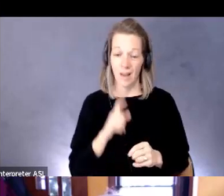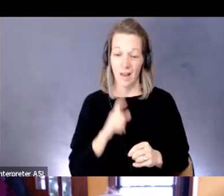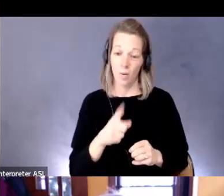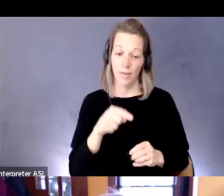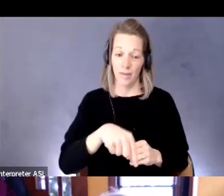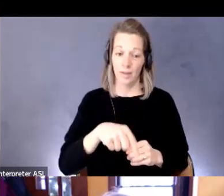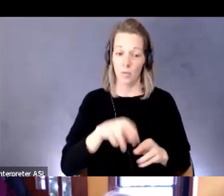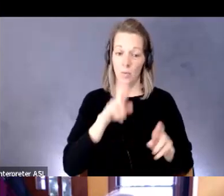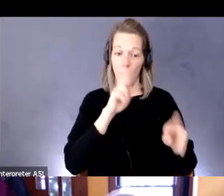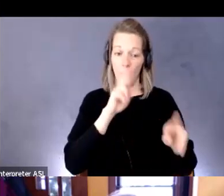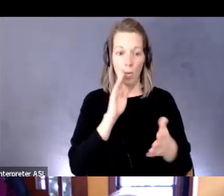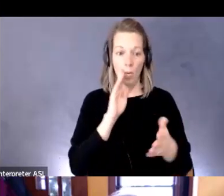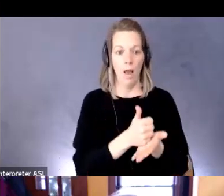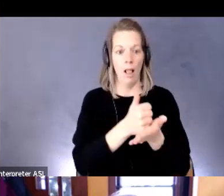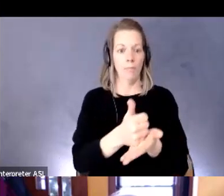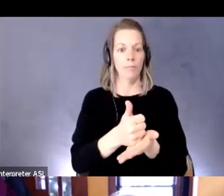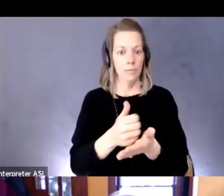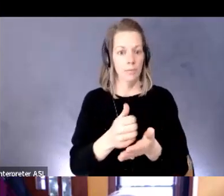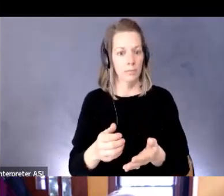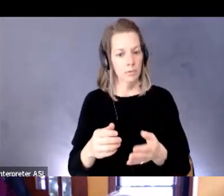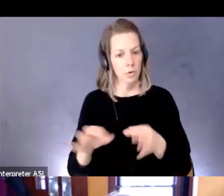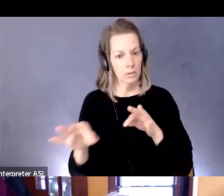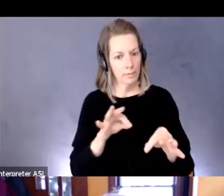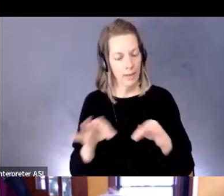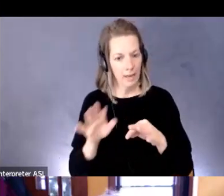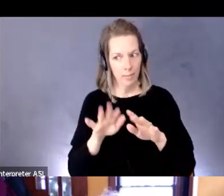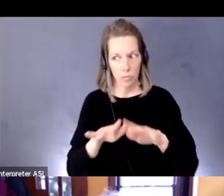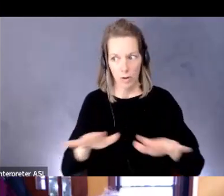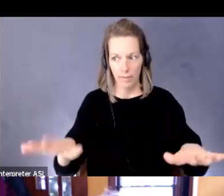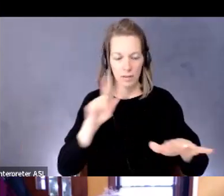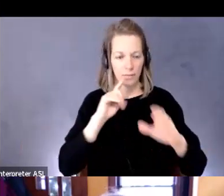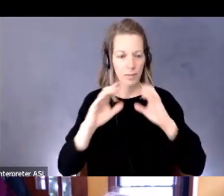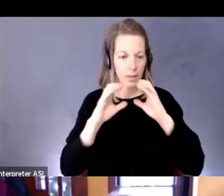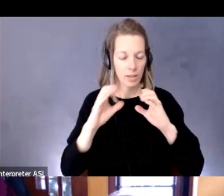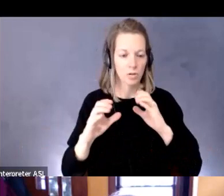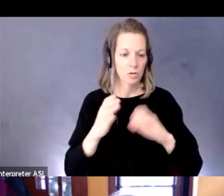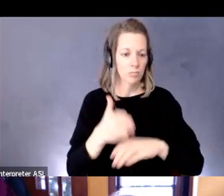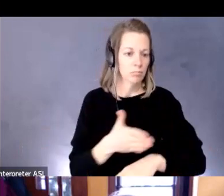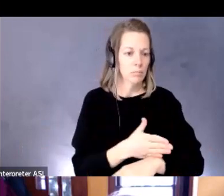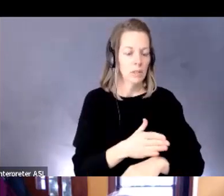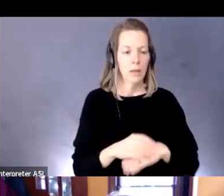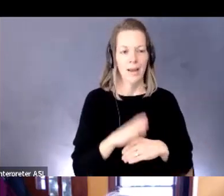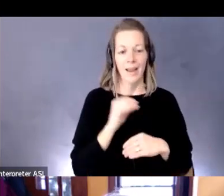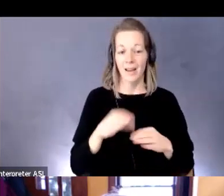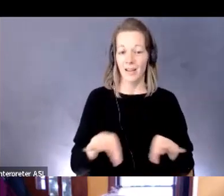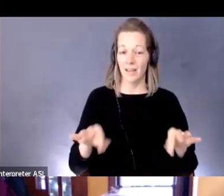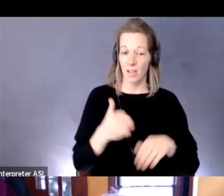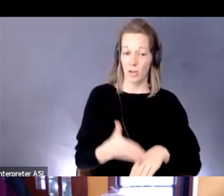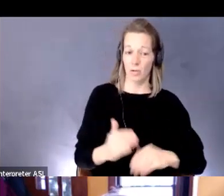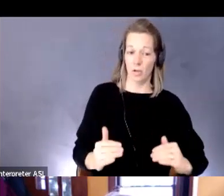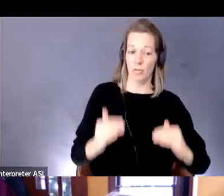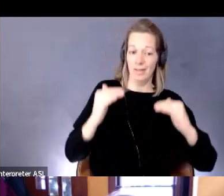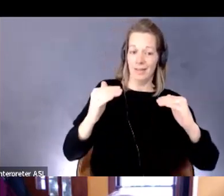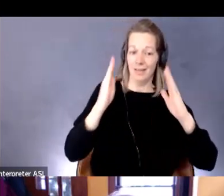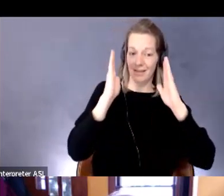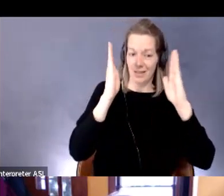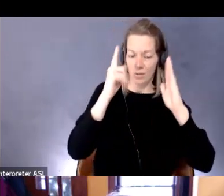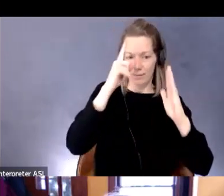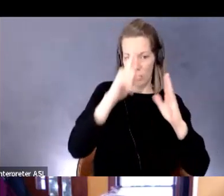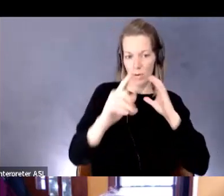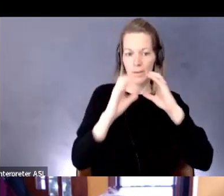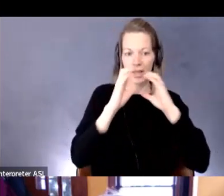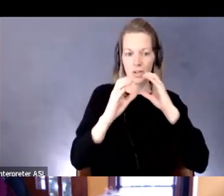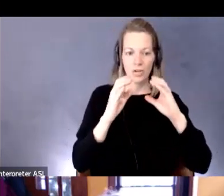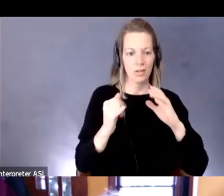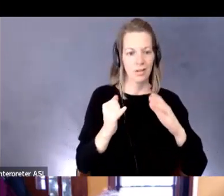of communication impairments, and also to increased attention to communication impairment